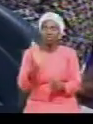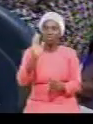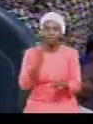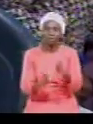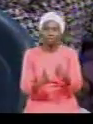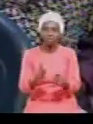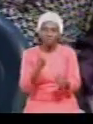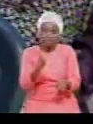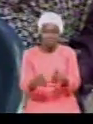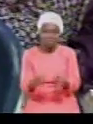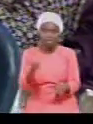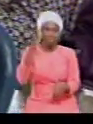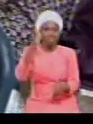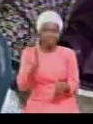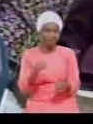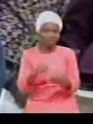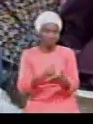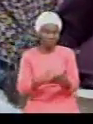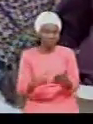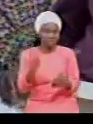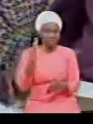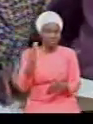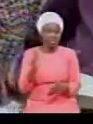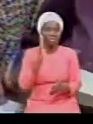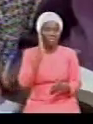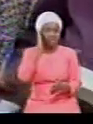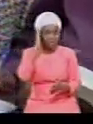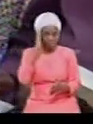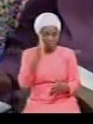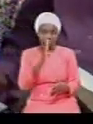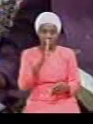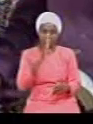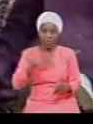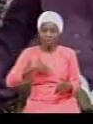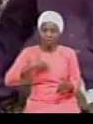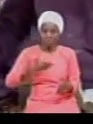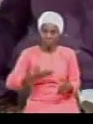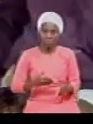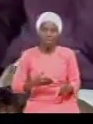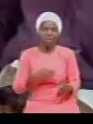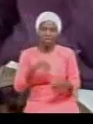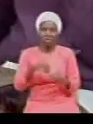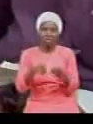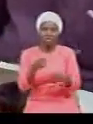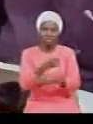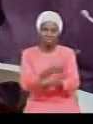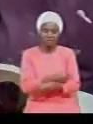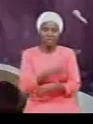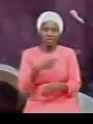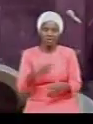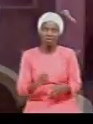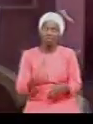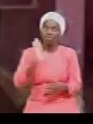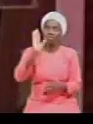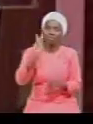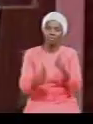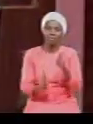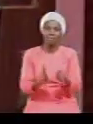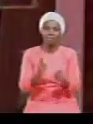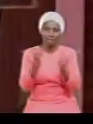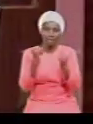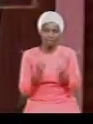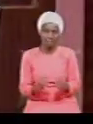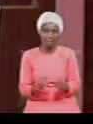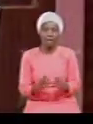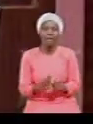the people of God, in verse 3, shall be willing in the day of thy power,